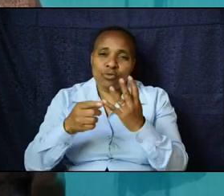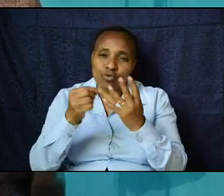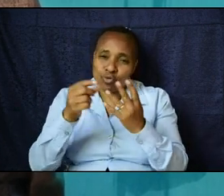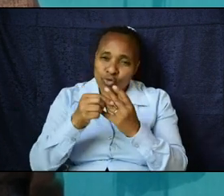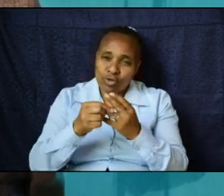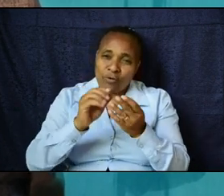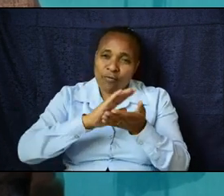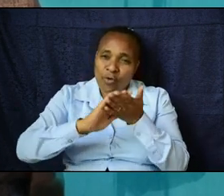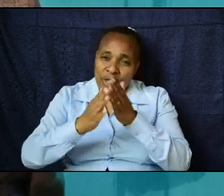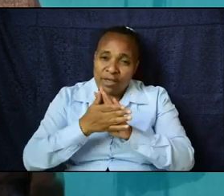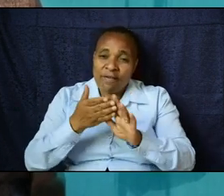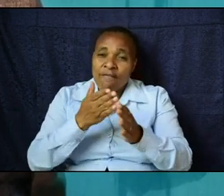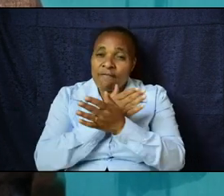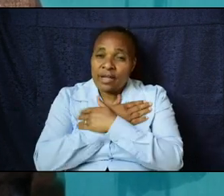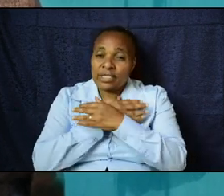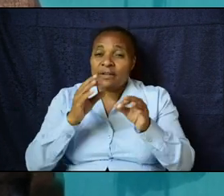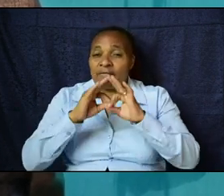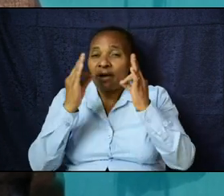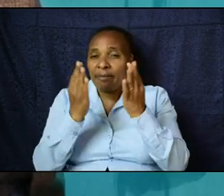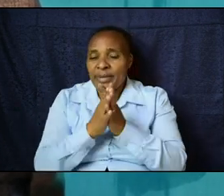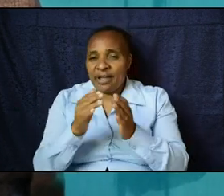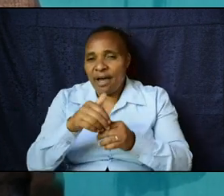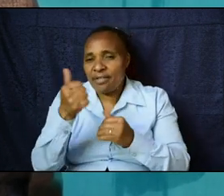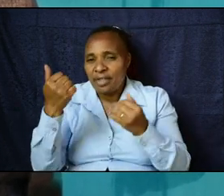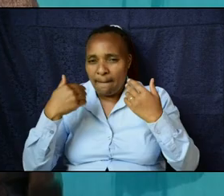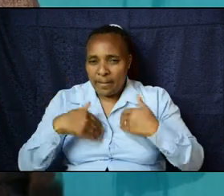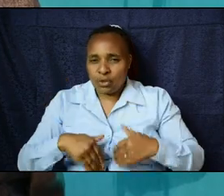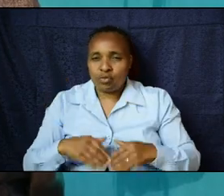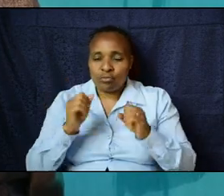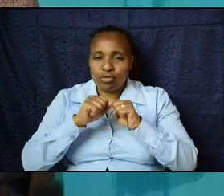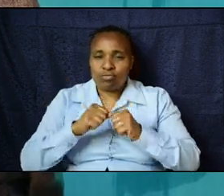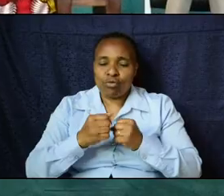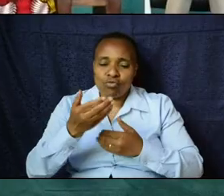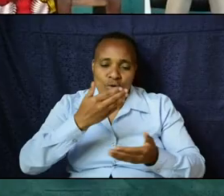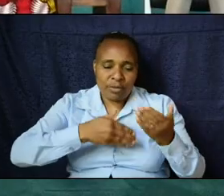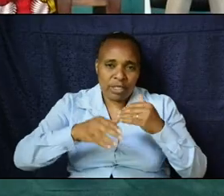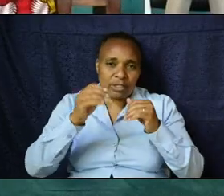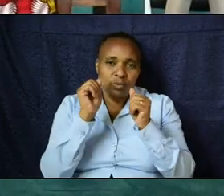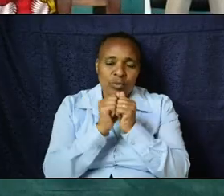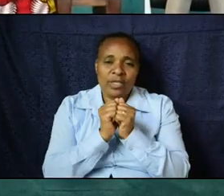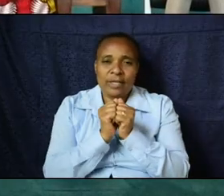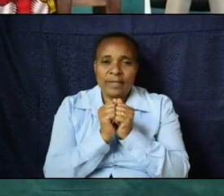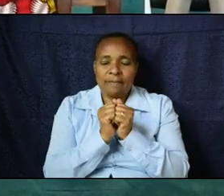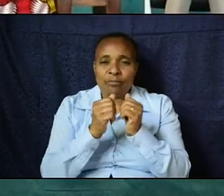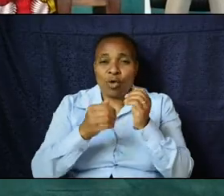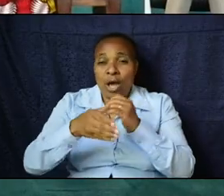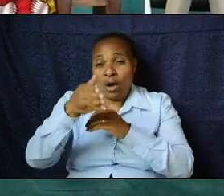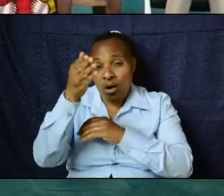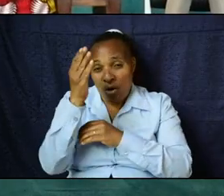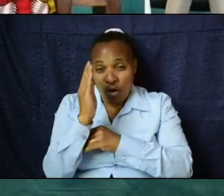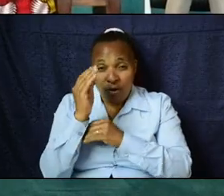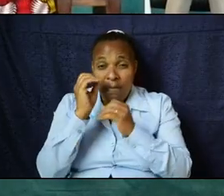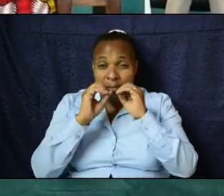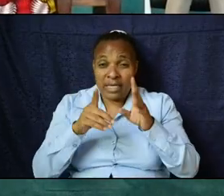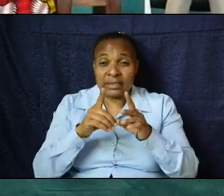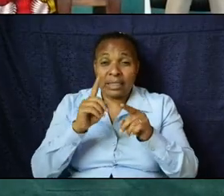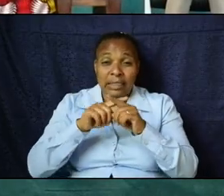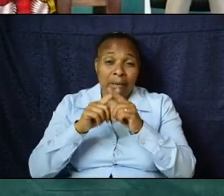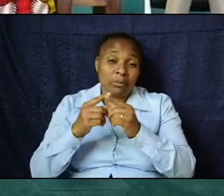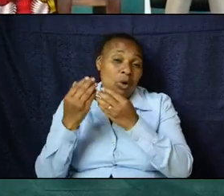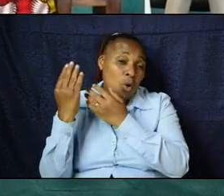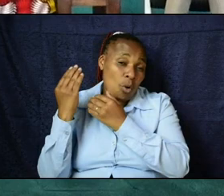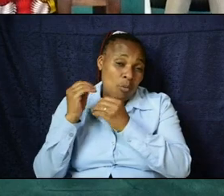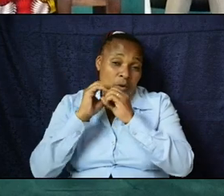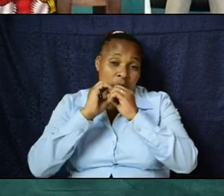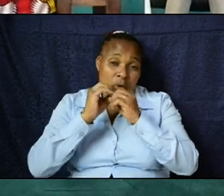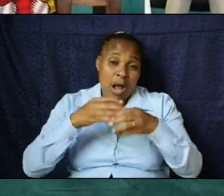friends, our family, and any other person we relate to. May the Lord bless you. And Amen. I hope you're going to forgive when you go out